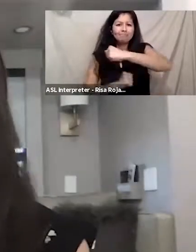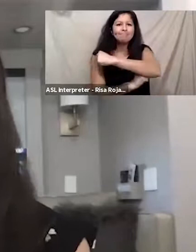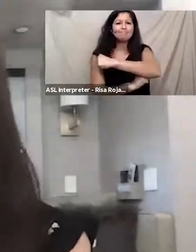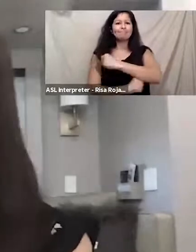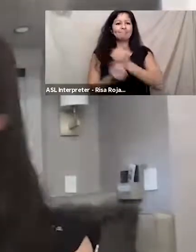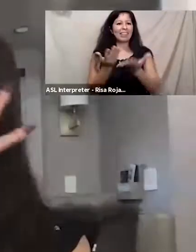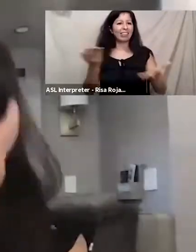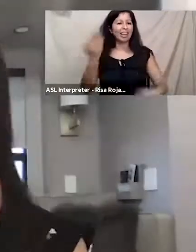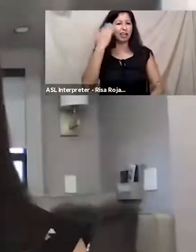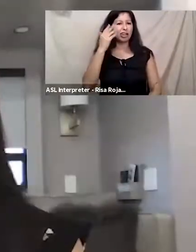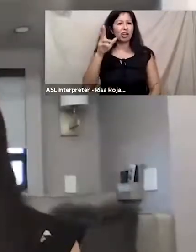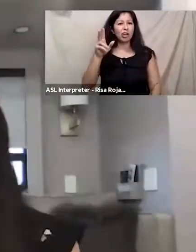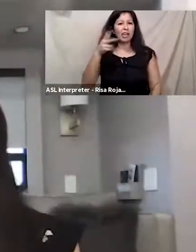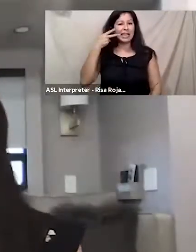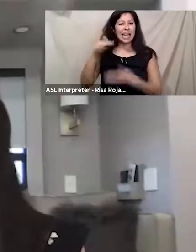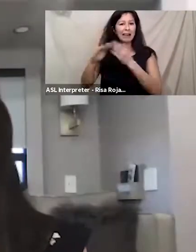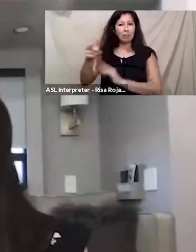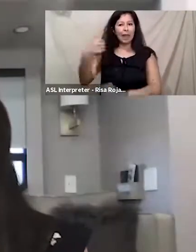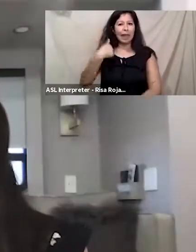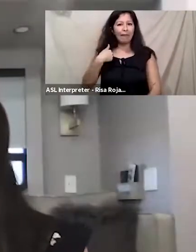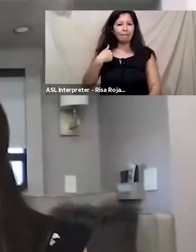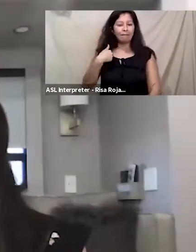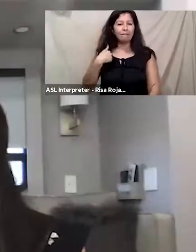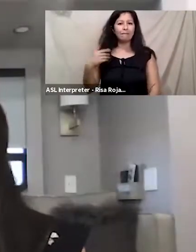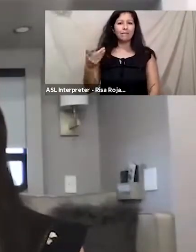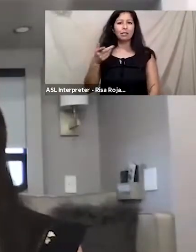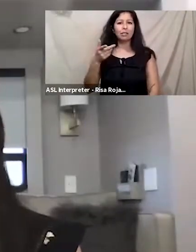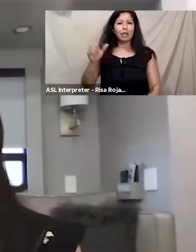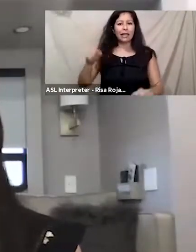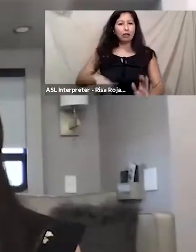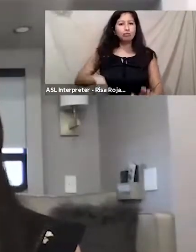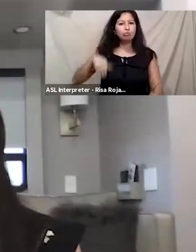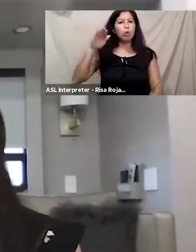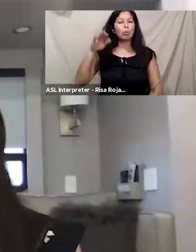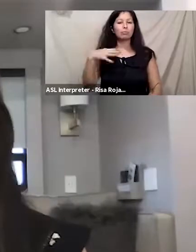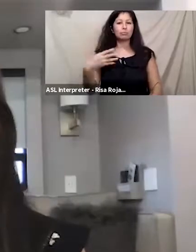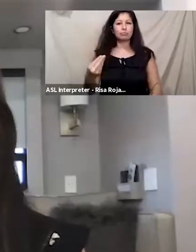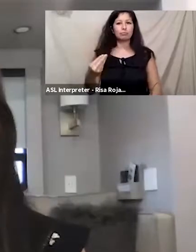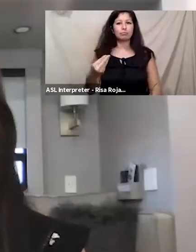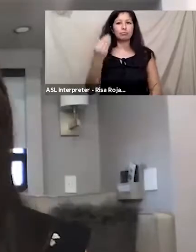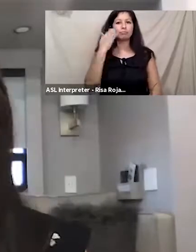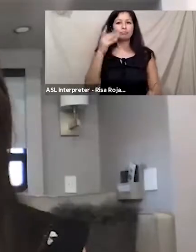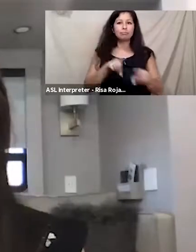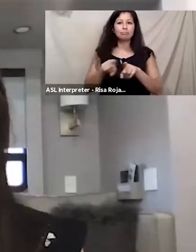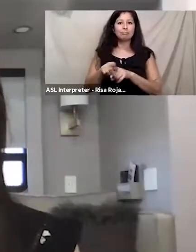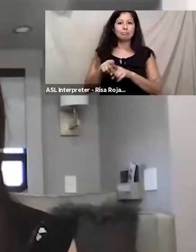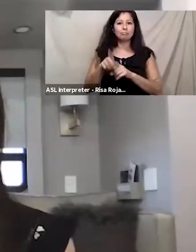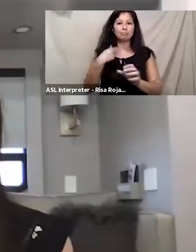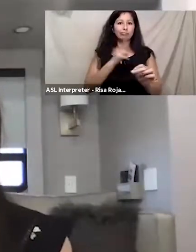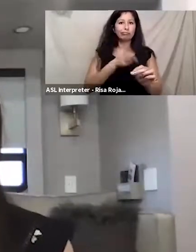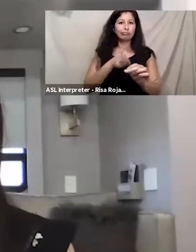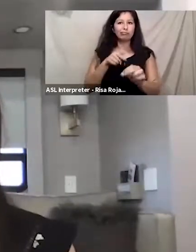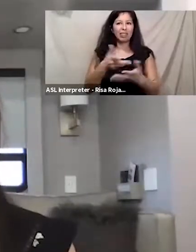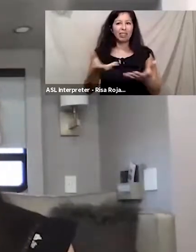that, you know, the Native community has, where you get to grow up, and you know, as you participate in this